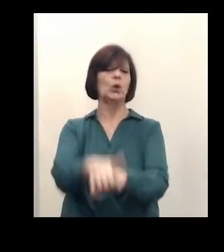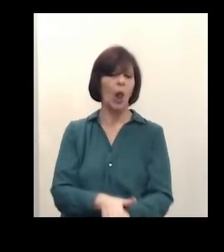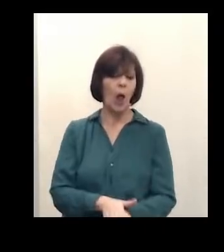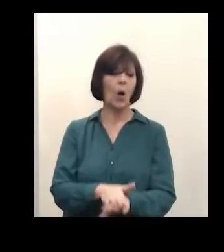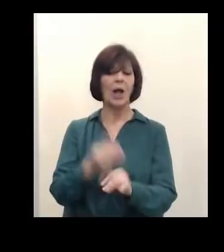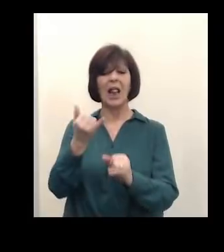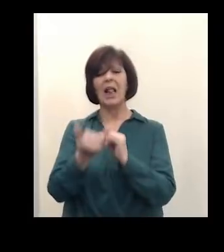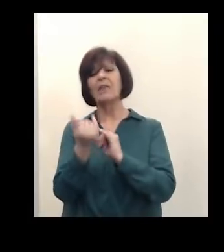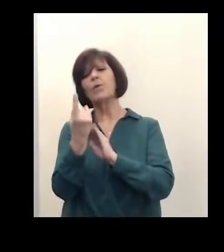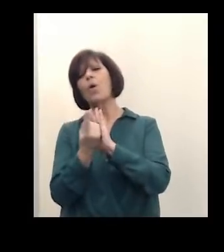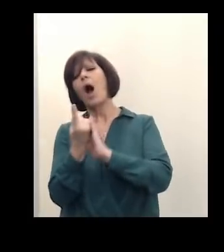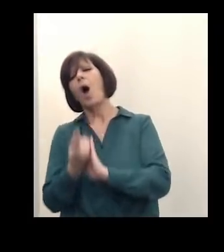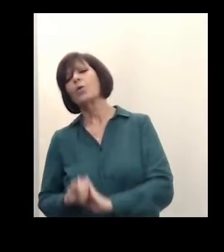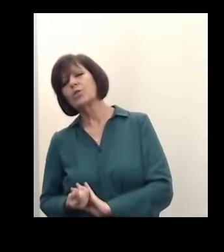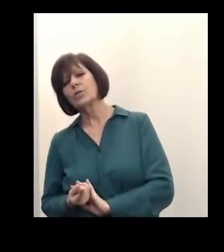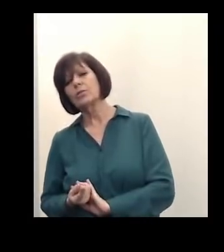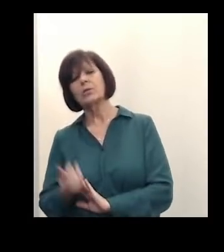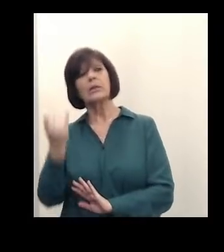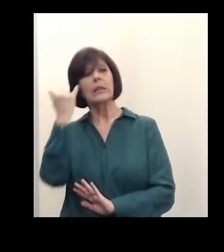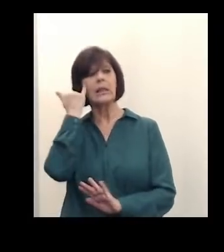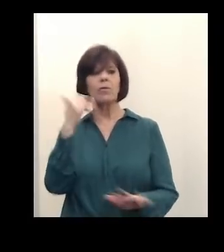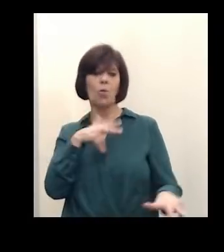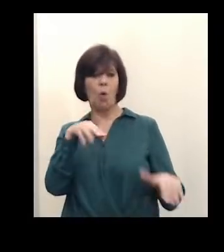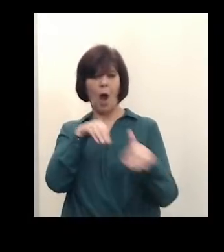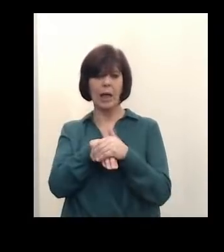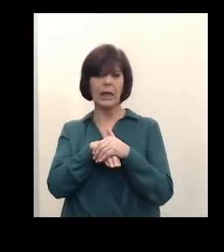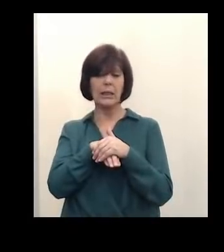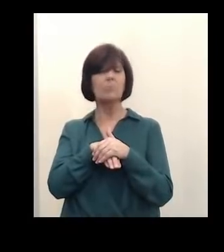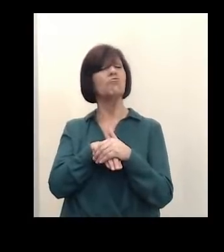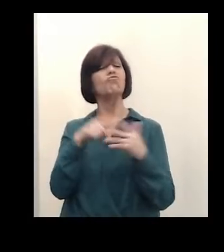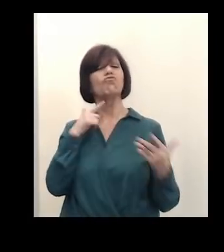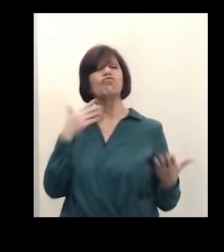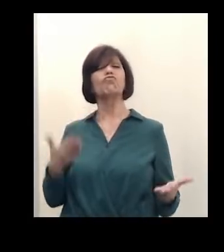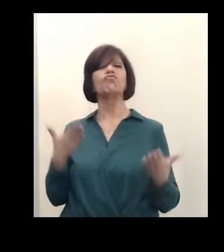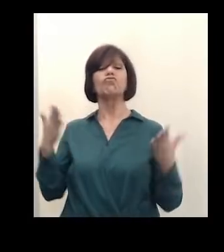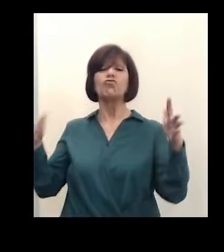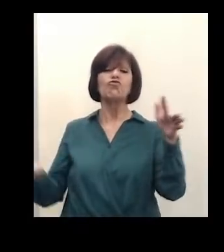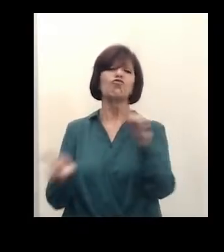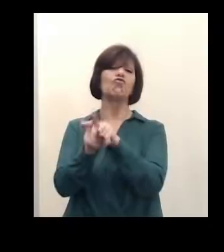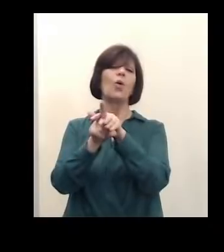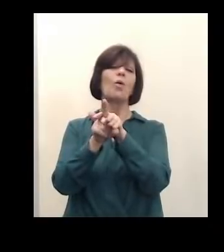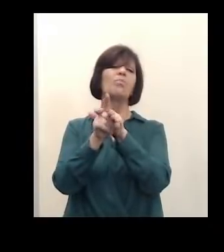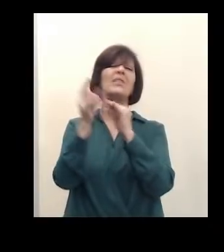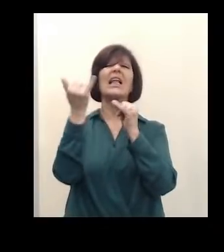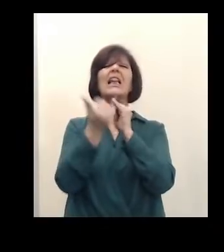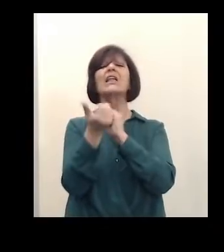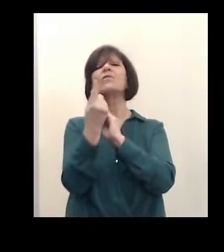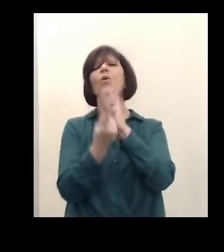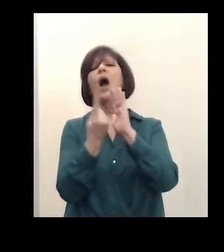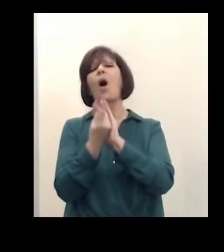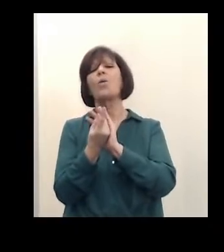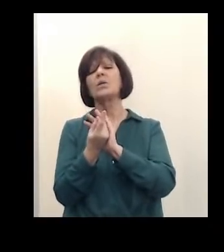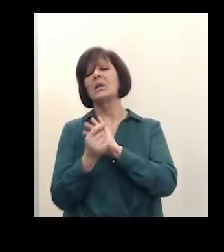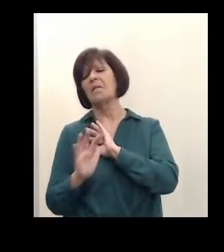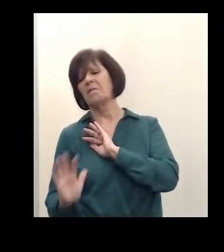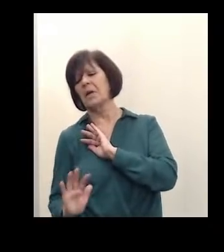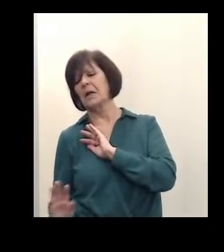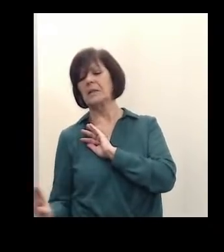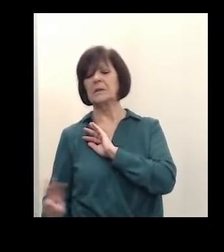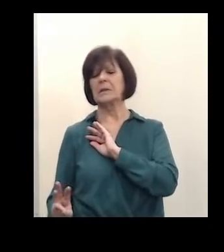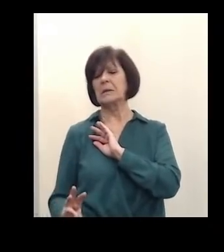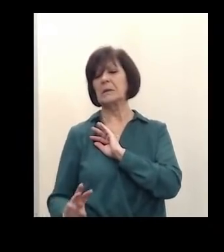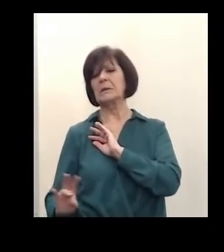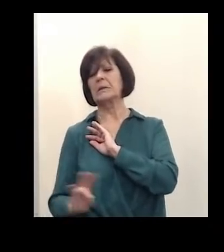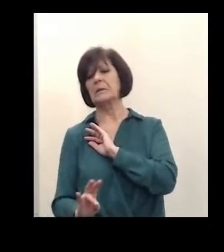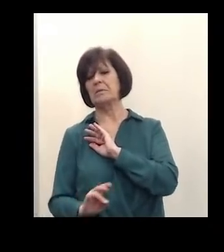of the clinic. So if you're going to be a walk-in, I strongly encourage you to come in the last couple hours of the clinic. So that would be between 5 and